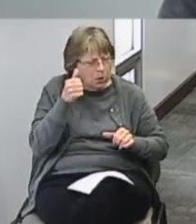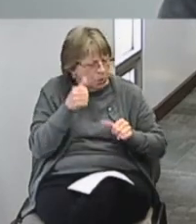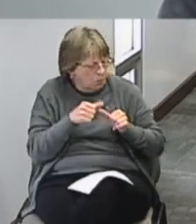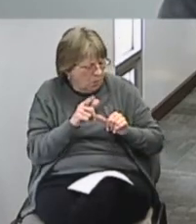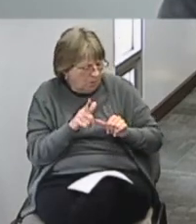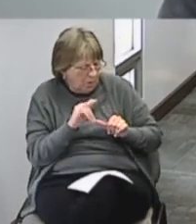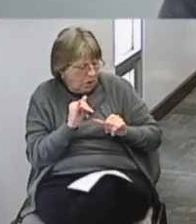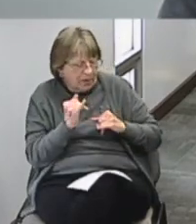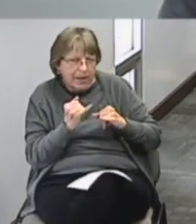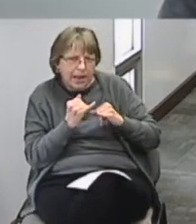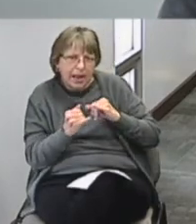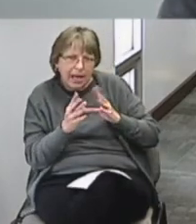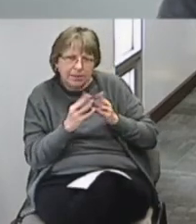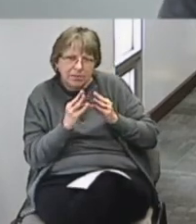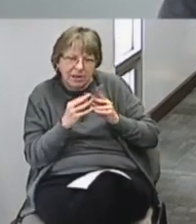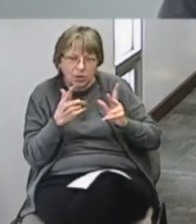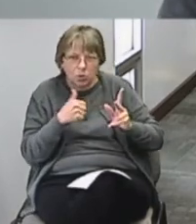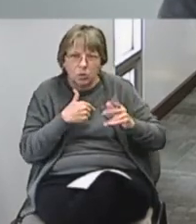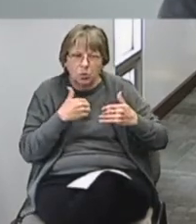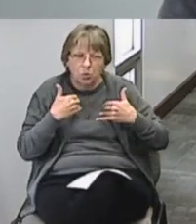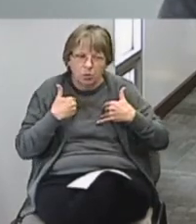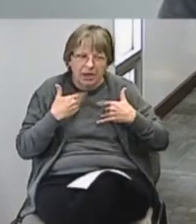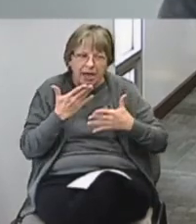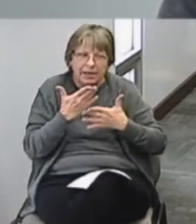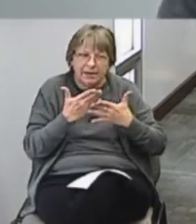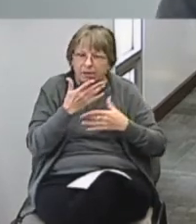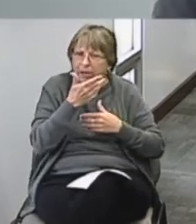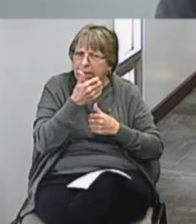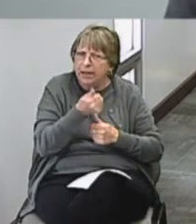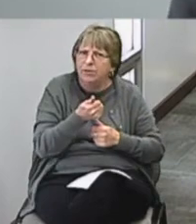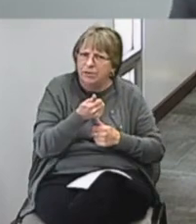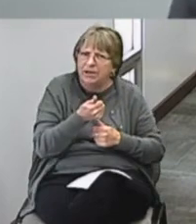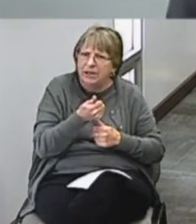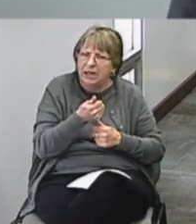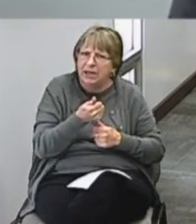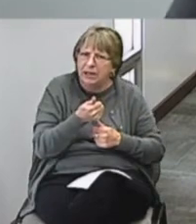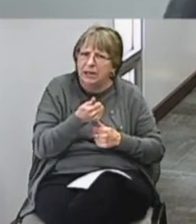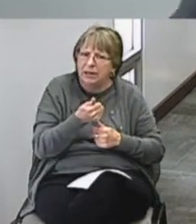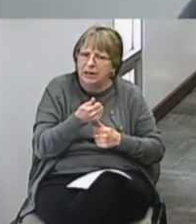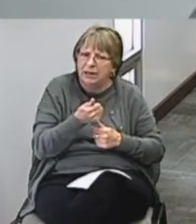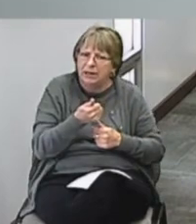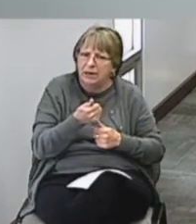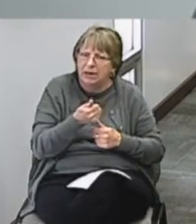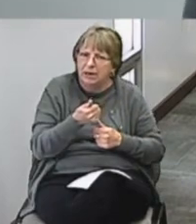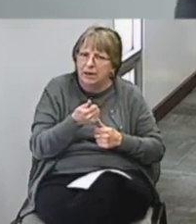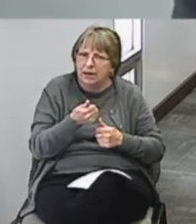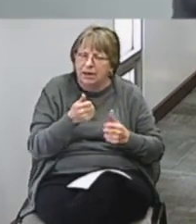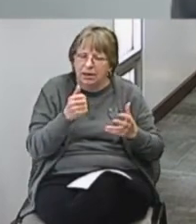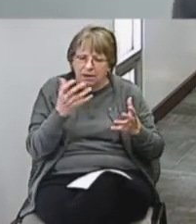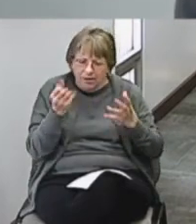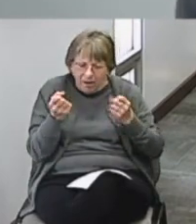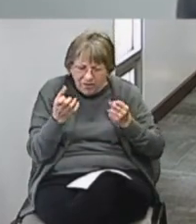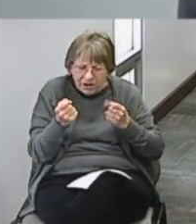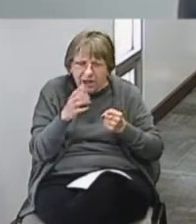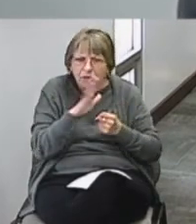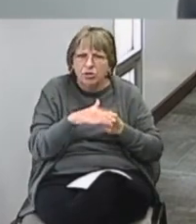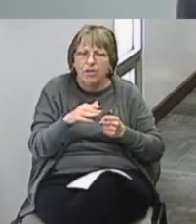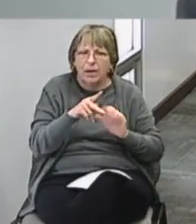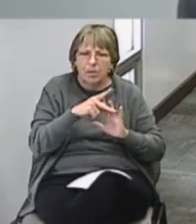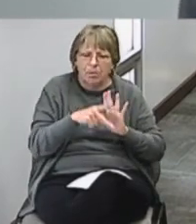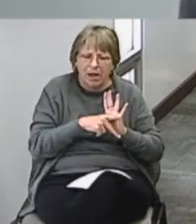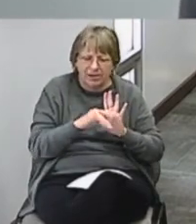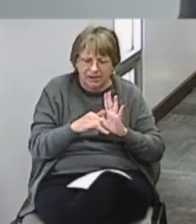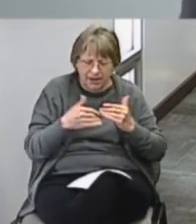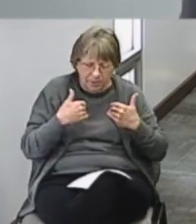at the last meeting, we had, you know, some interest from the council to approve the policy as it was originally presented. We had some